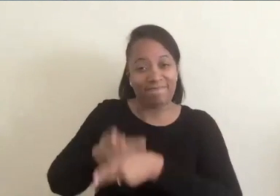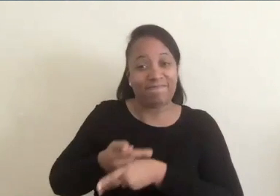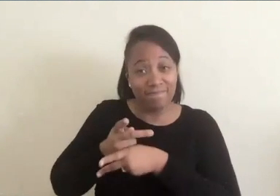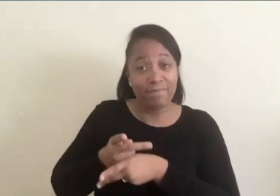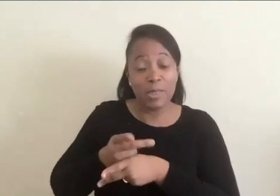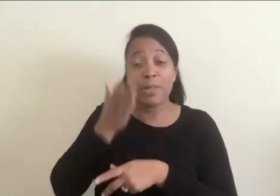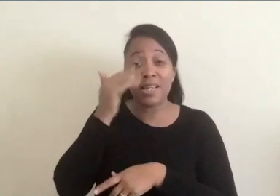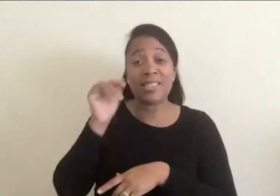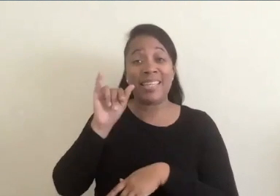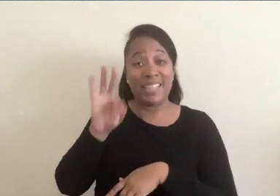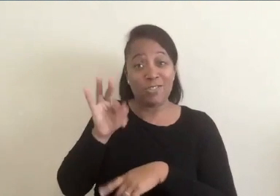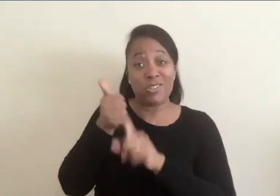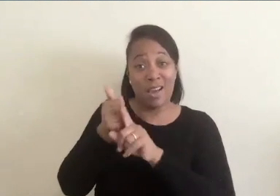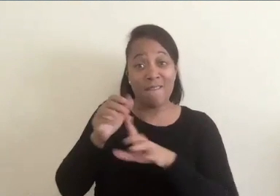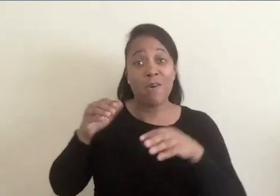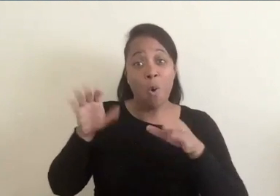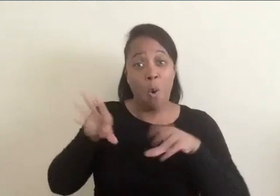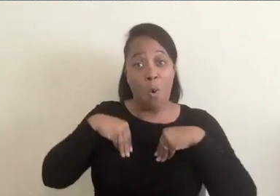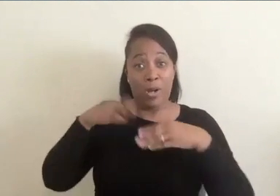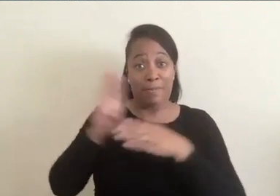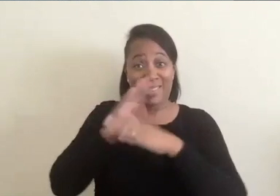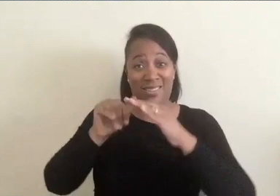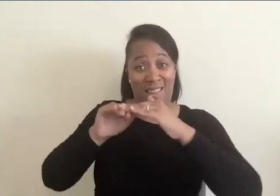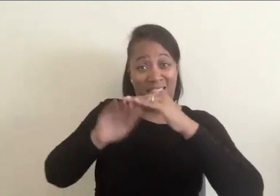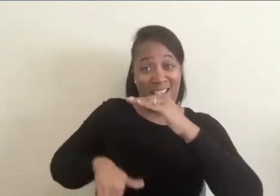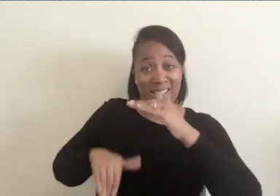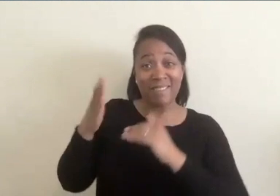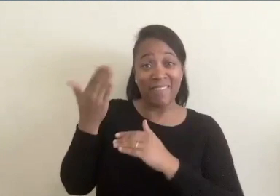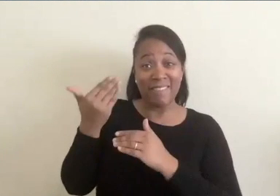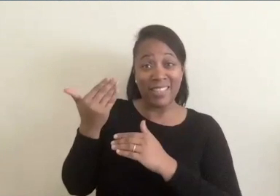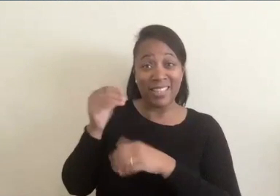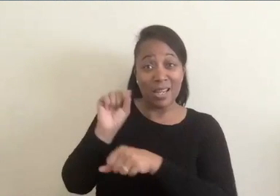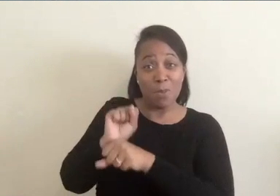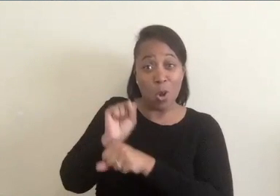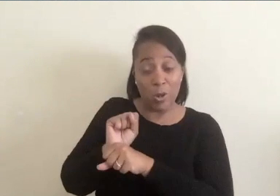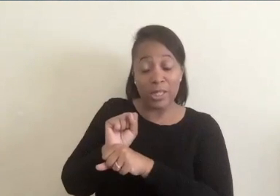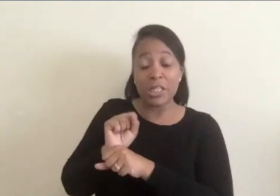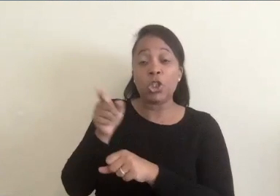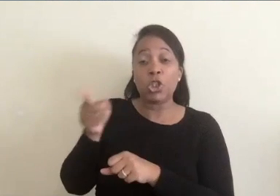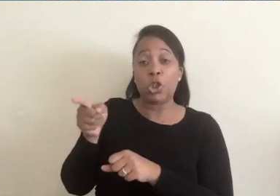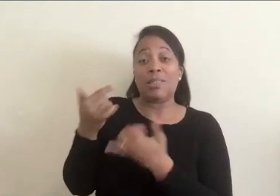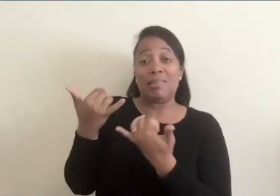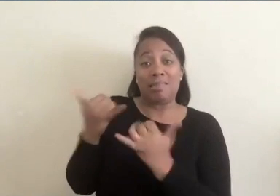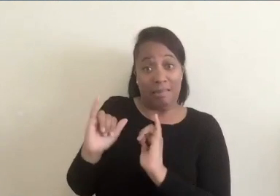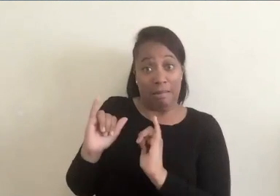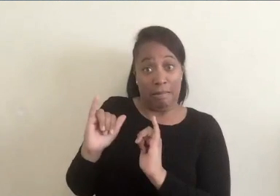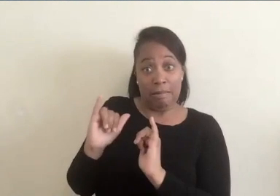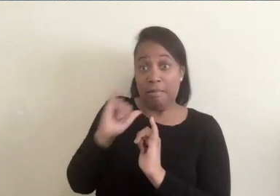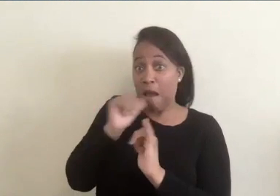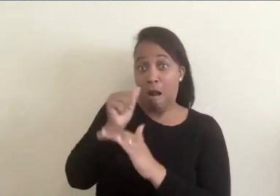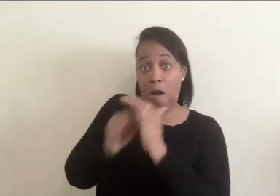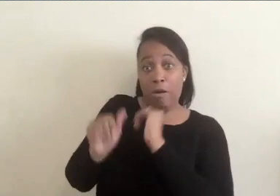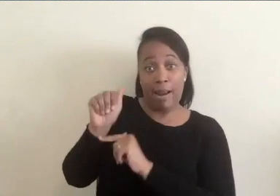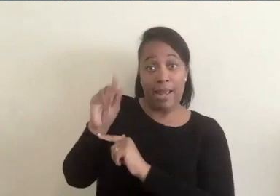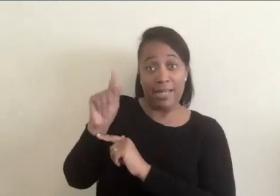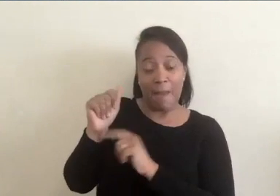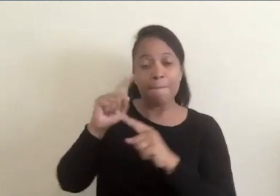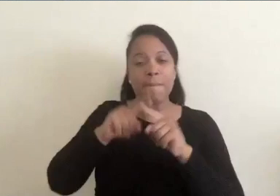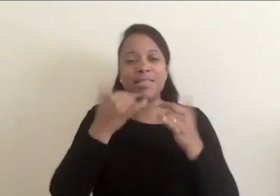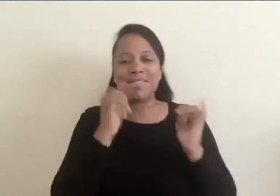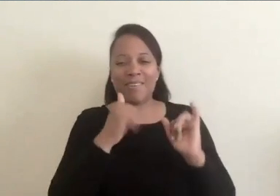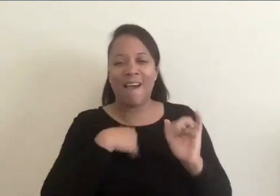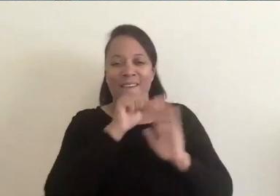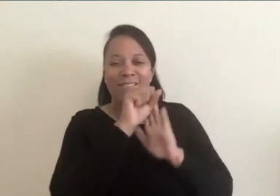if you're a business below 15, even though you may not be subject to the ADA, you are most likely subject